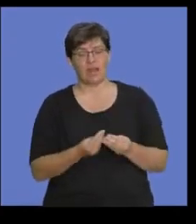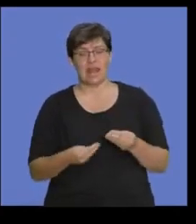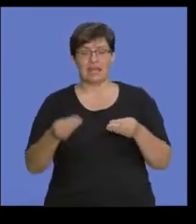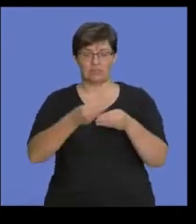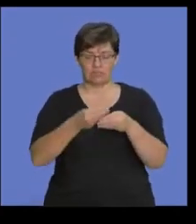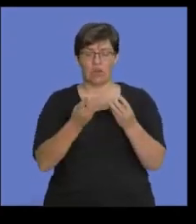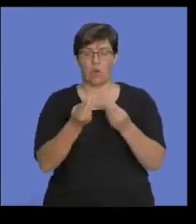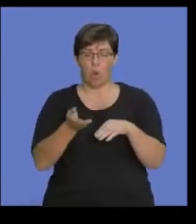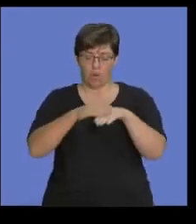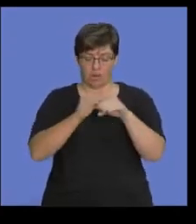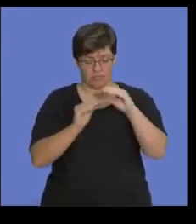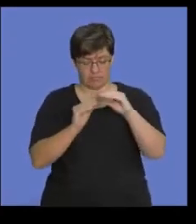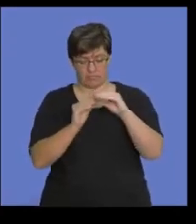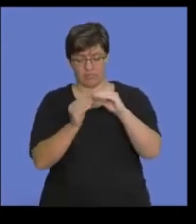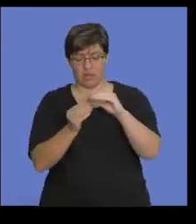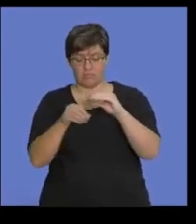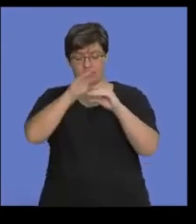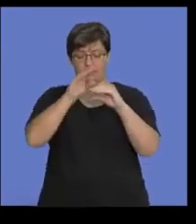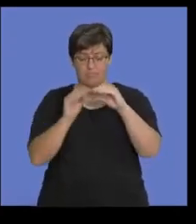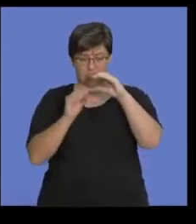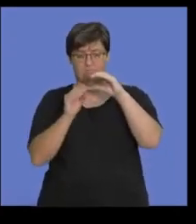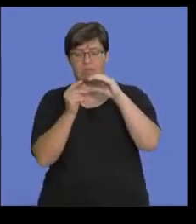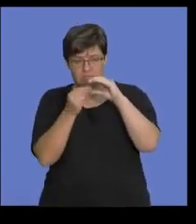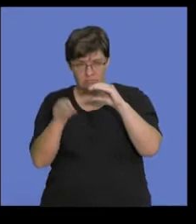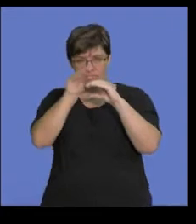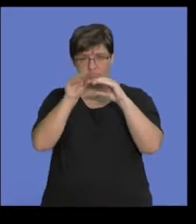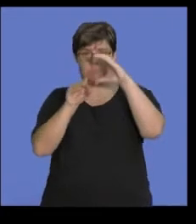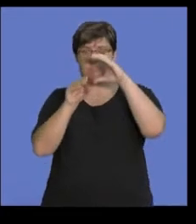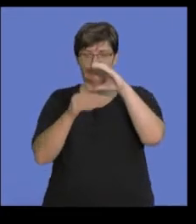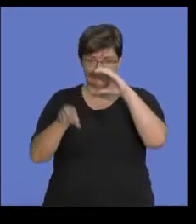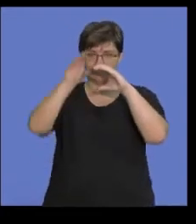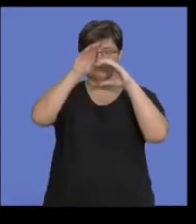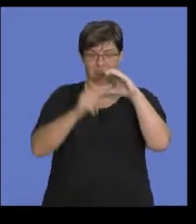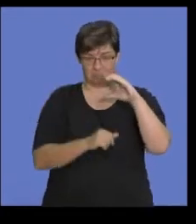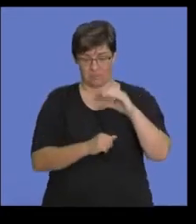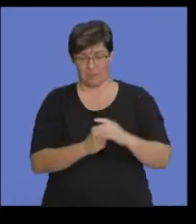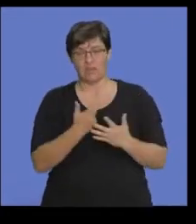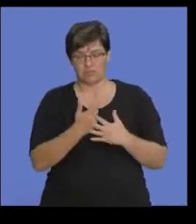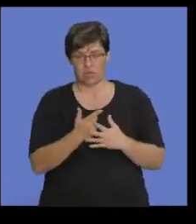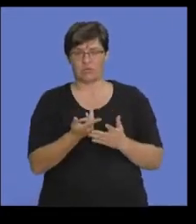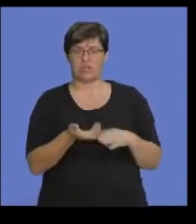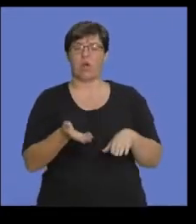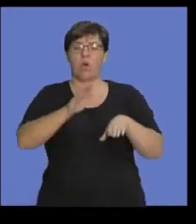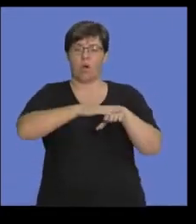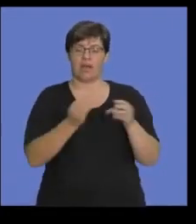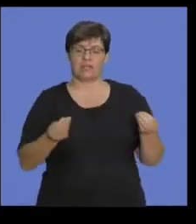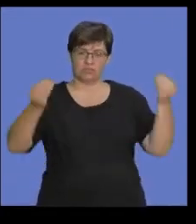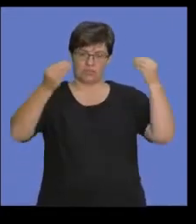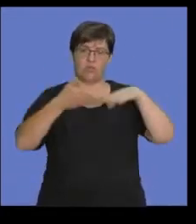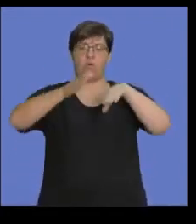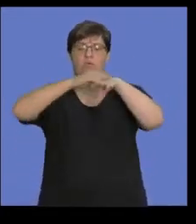on interest. You'll hear that when people are talking about compound interest, they normally use terms interest on